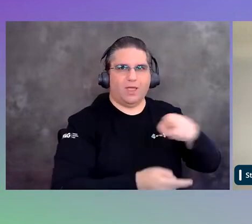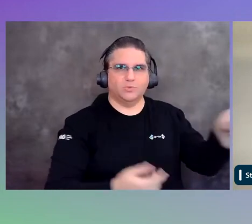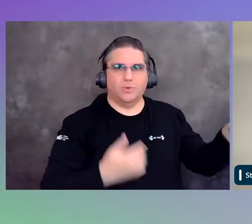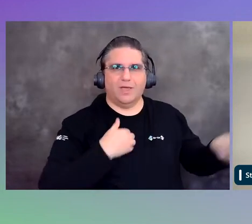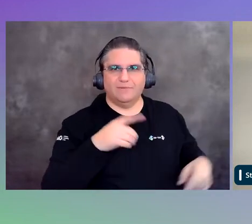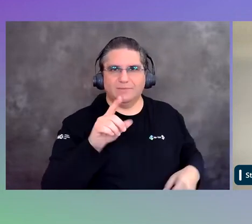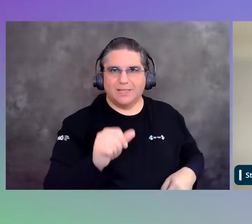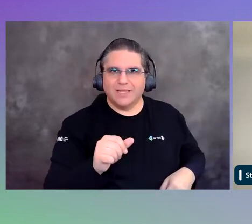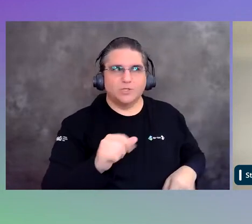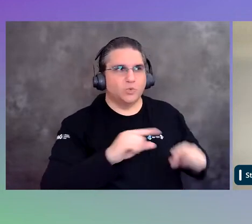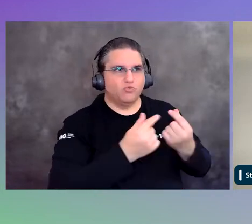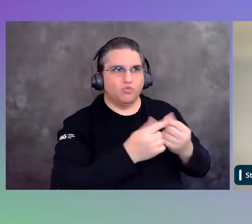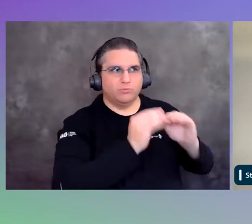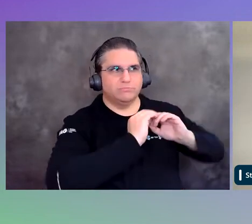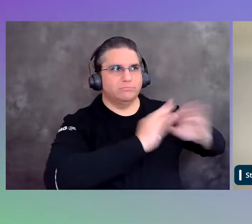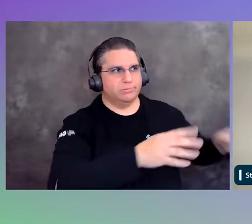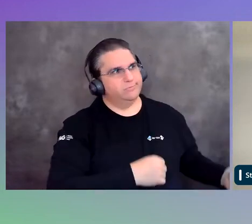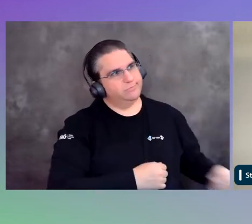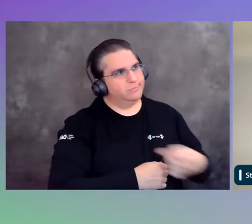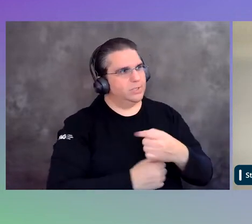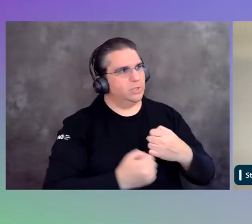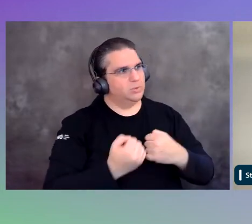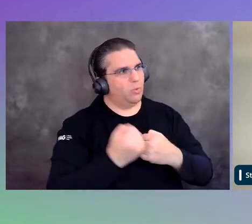in similar groups as well to help support that.